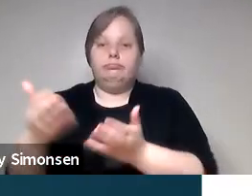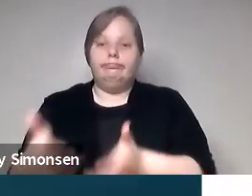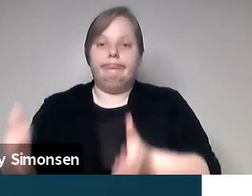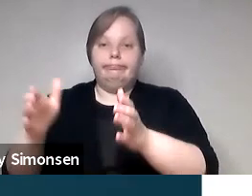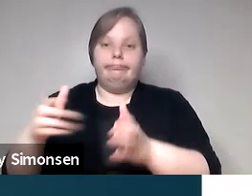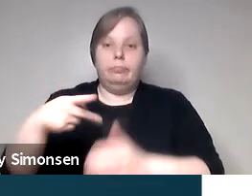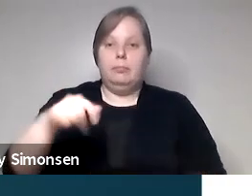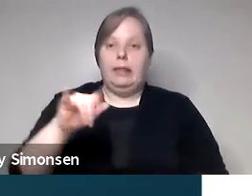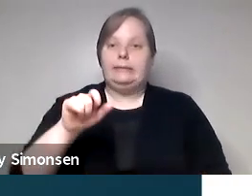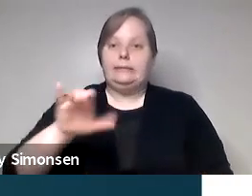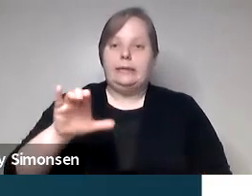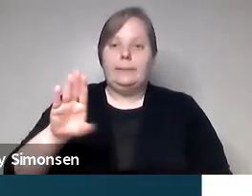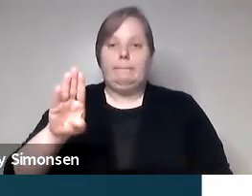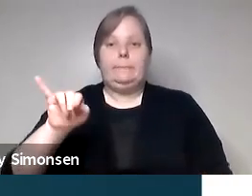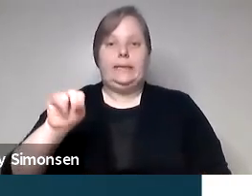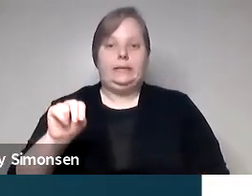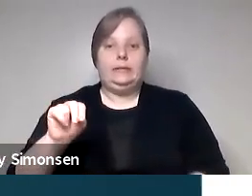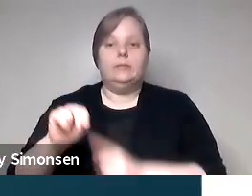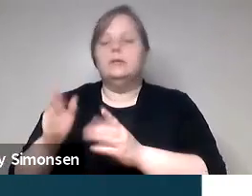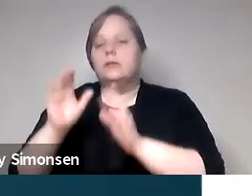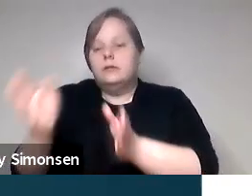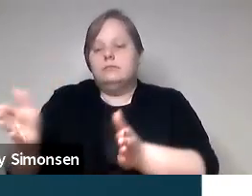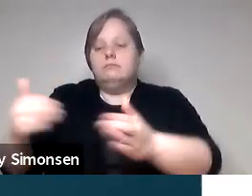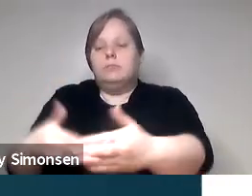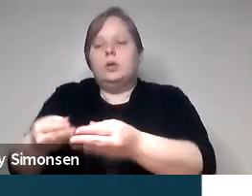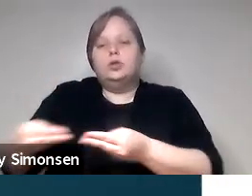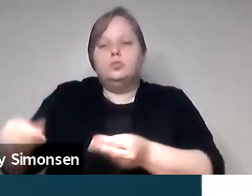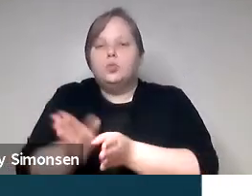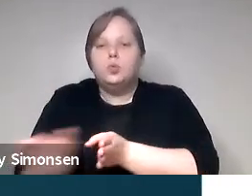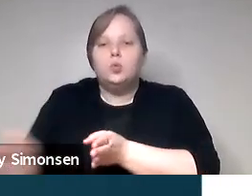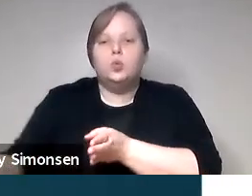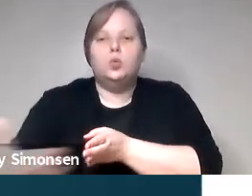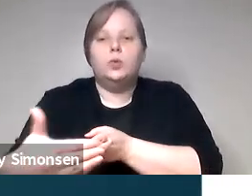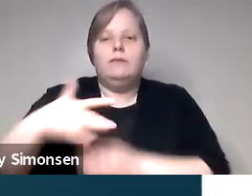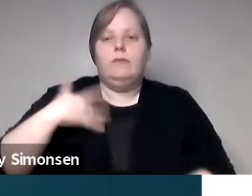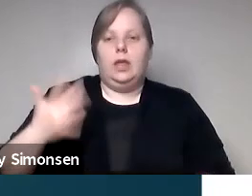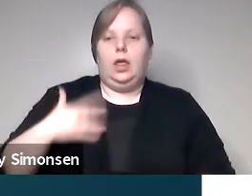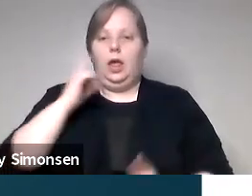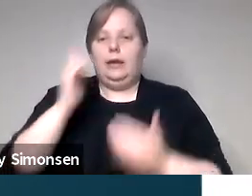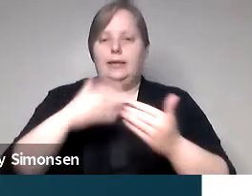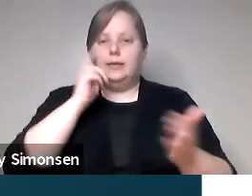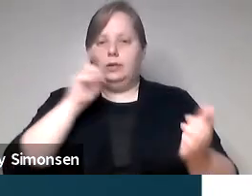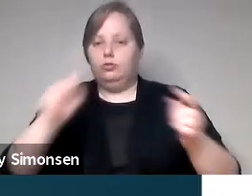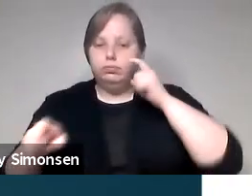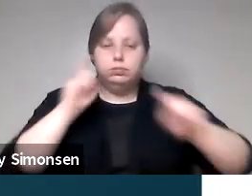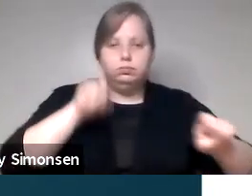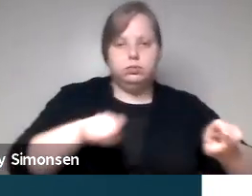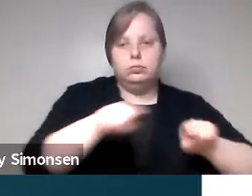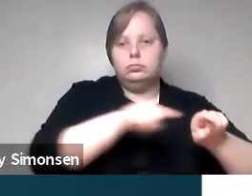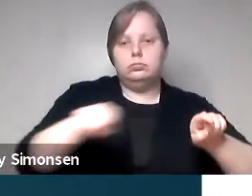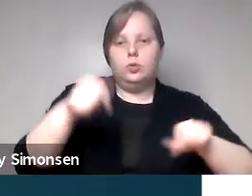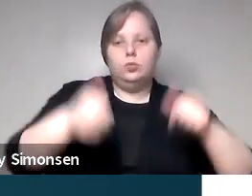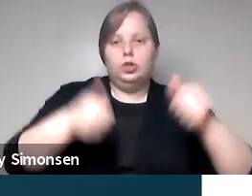bin that has a smooth exterior, easy to identify the difference between these